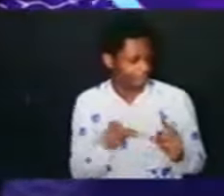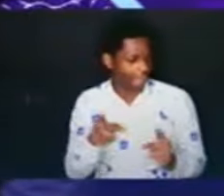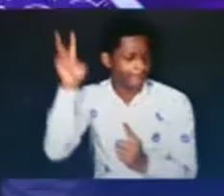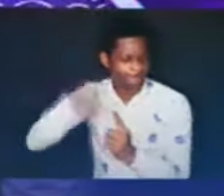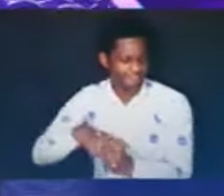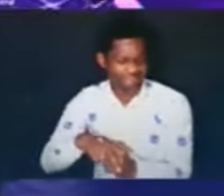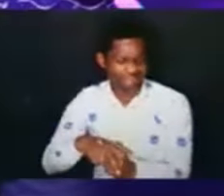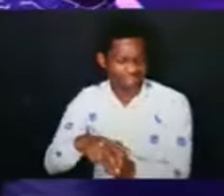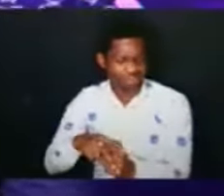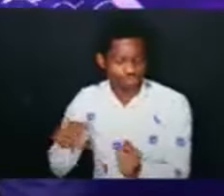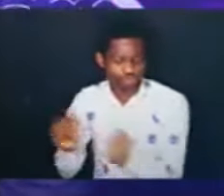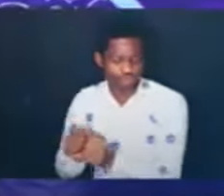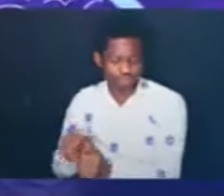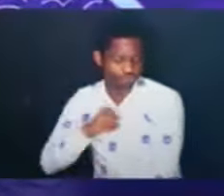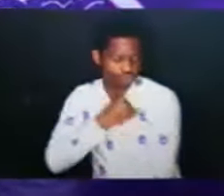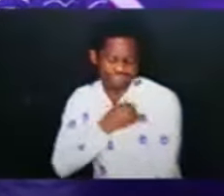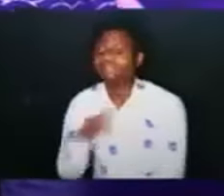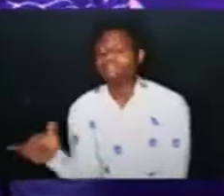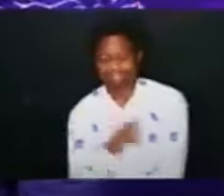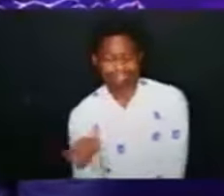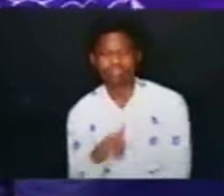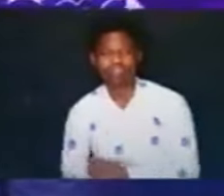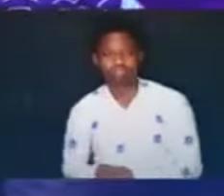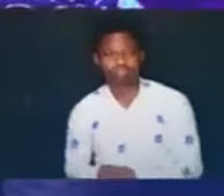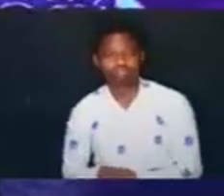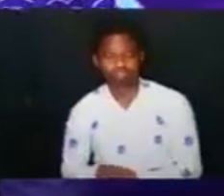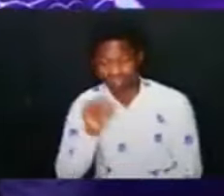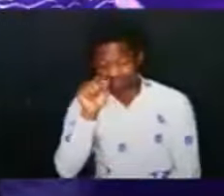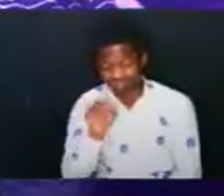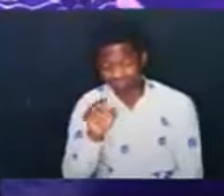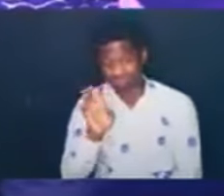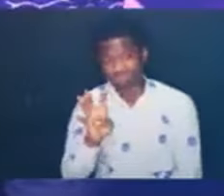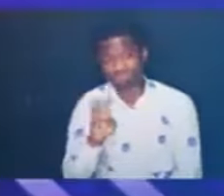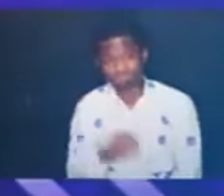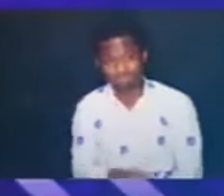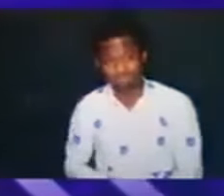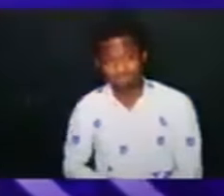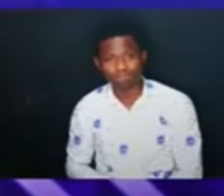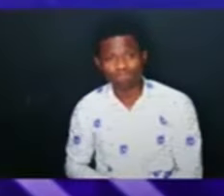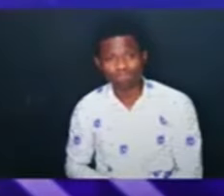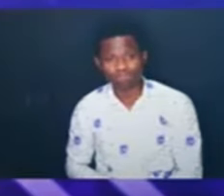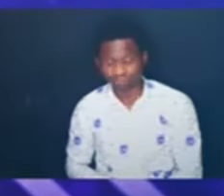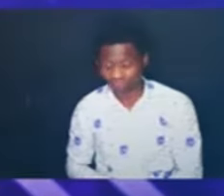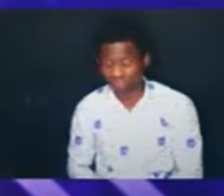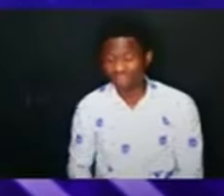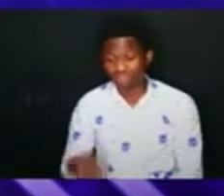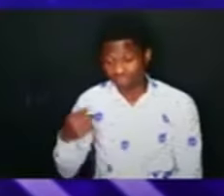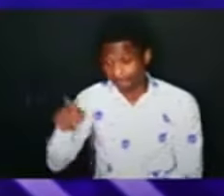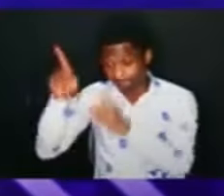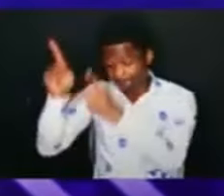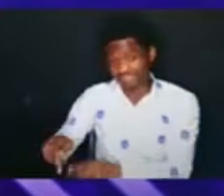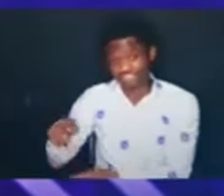me, yet you bet him that to no man in our home said yet ye. A big one, verse 4. Nicassia Pano in you, and shall we read together?